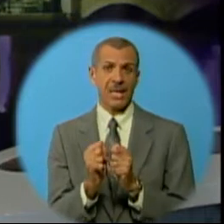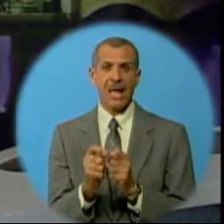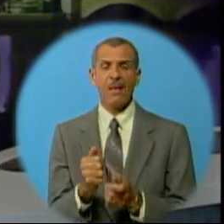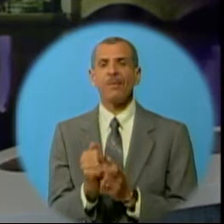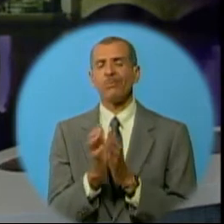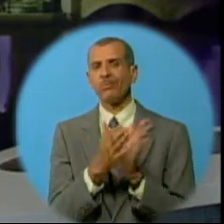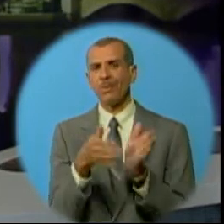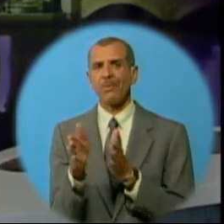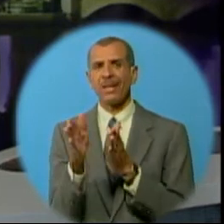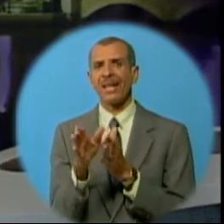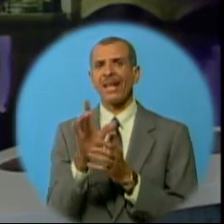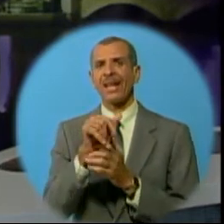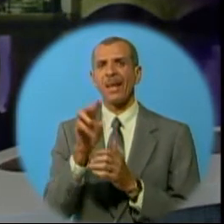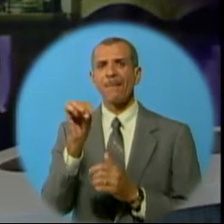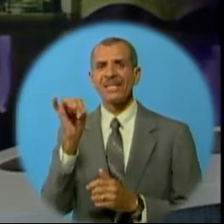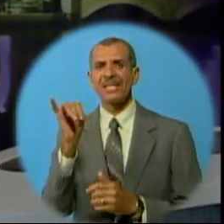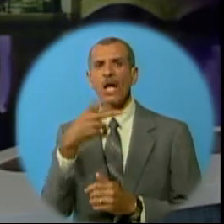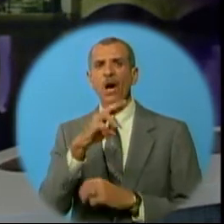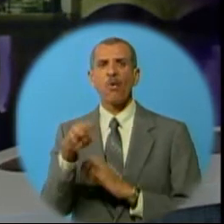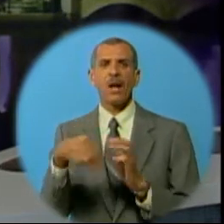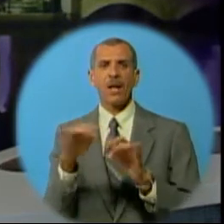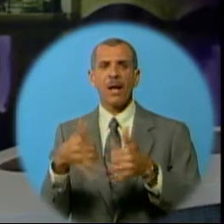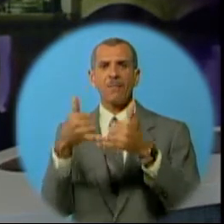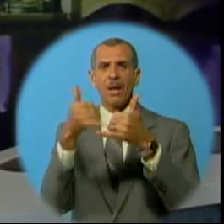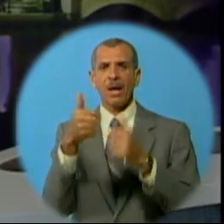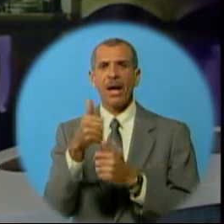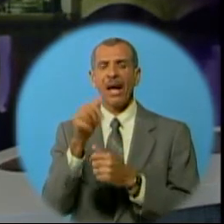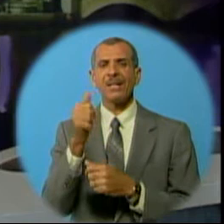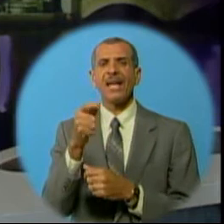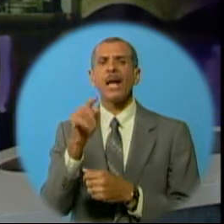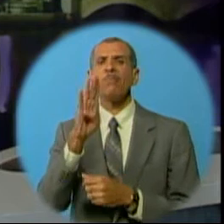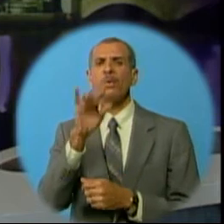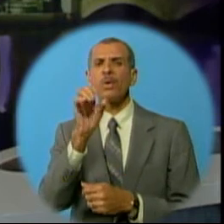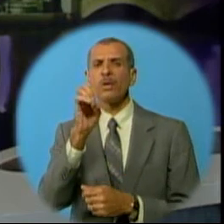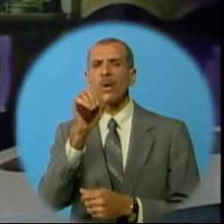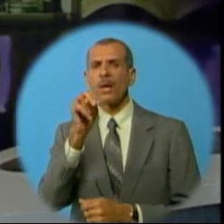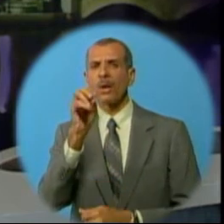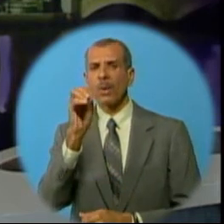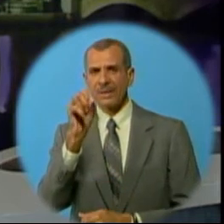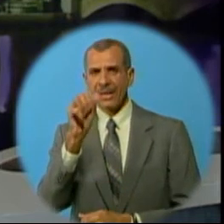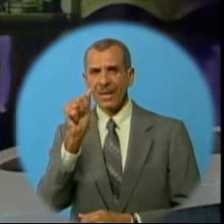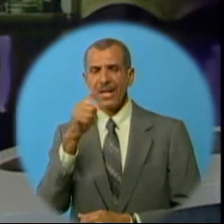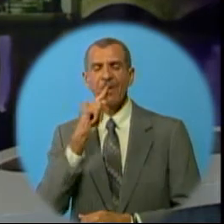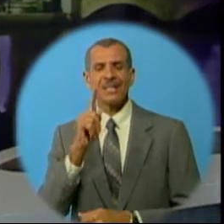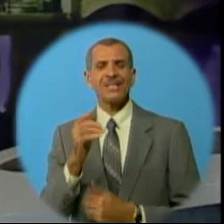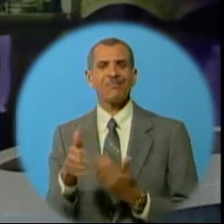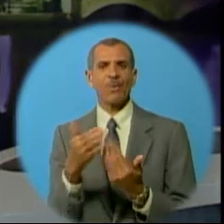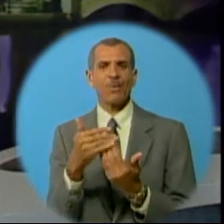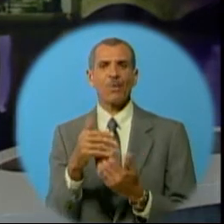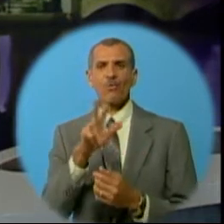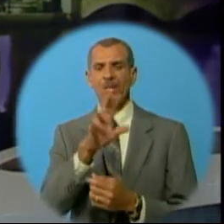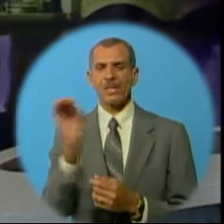up Lionel Messi and the World Cup bound Argentina yesterday in Buenos Aires. The result though was an easy walk in the park,